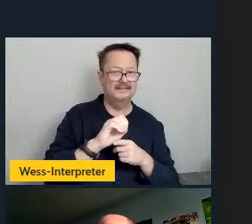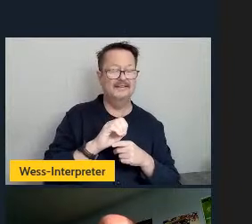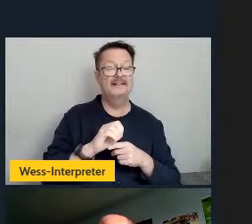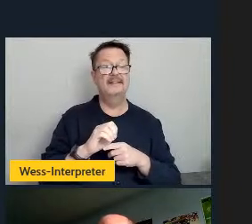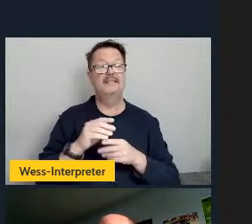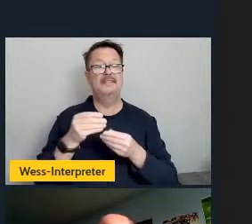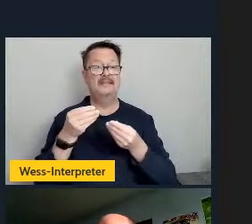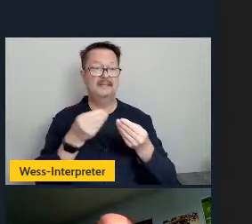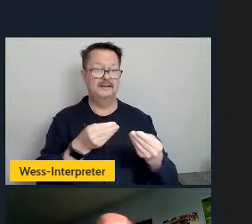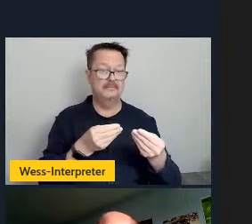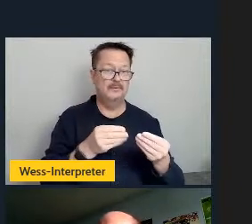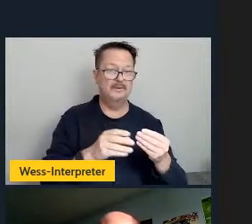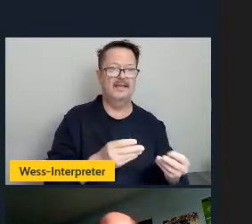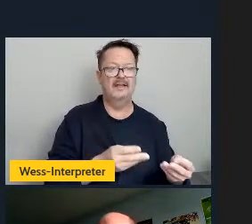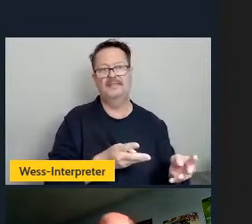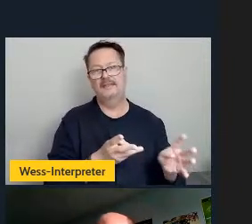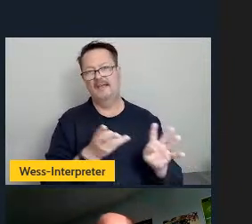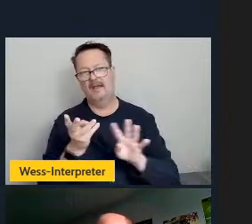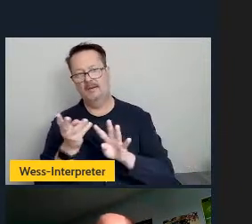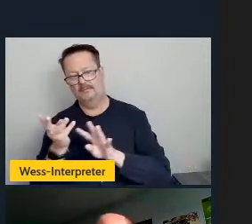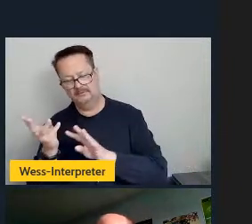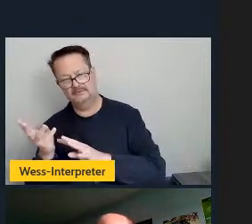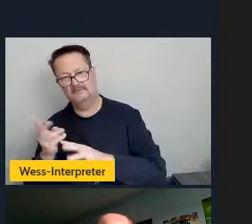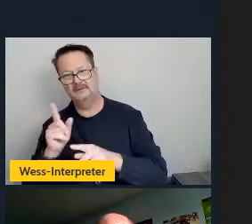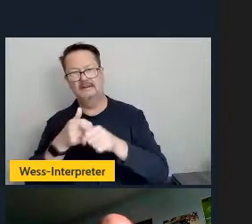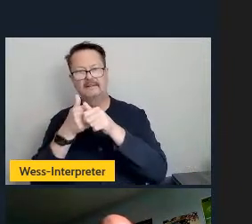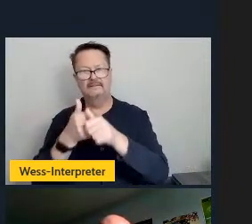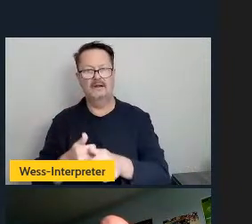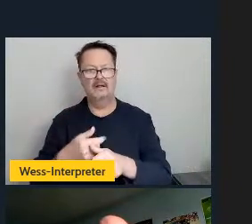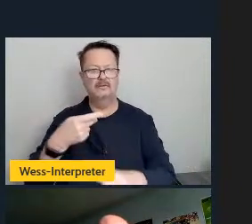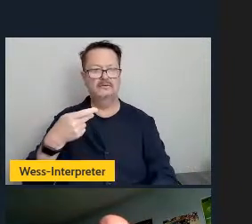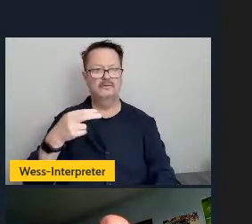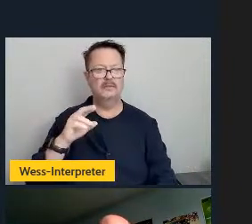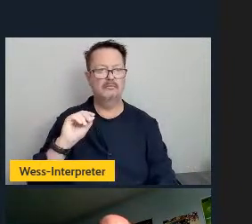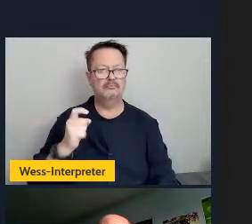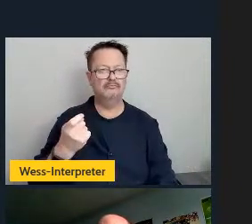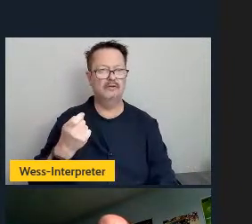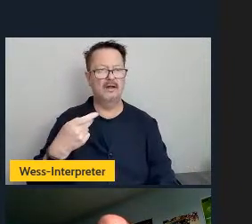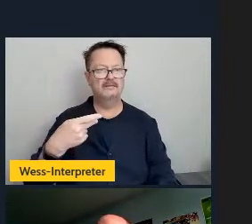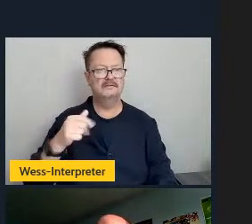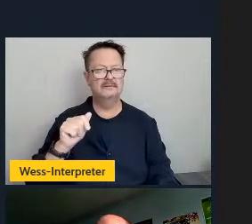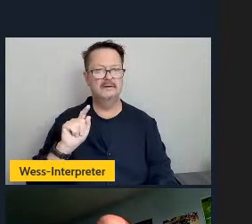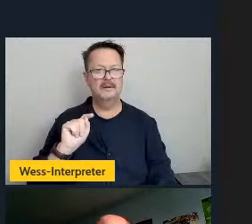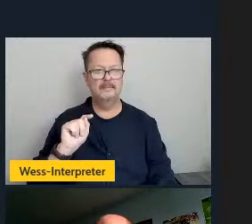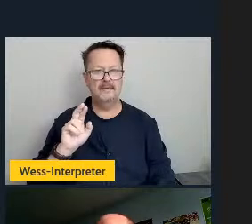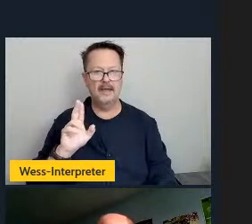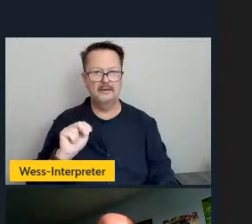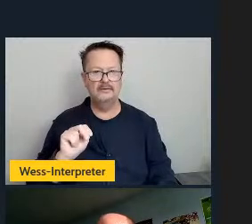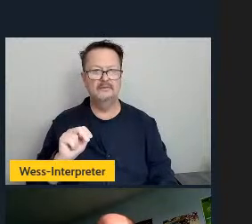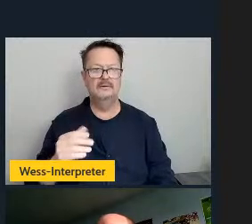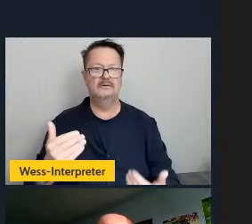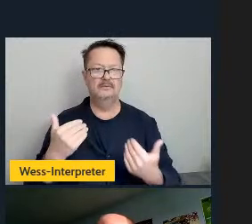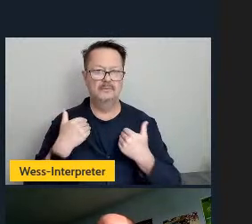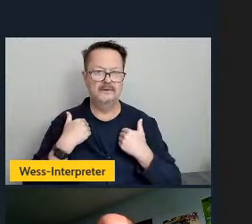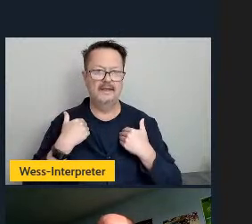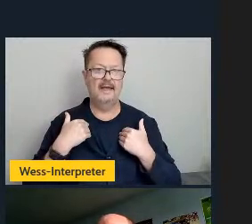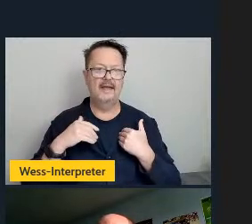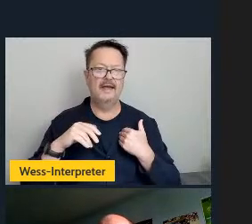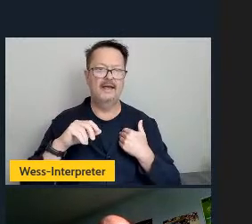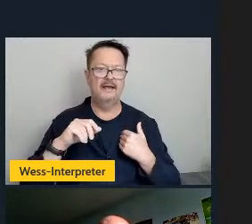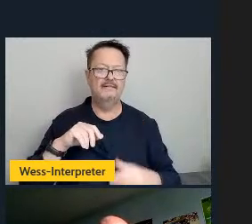input follows the props pattern. In this case, we've got our input topic, which we'll be subscribing